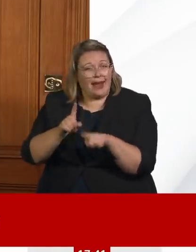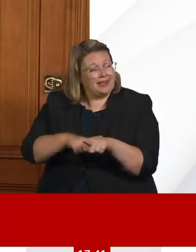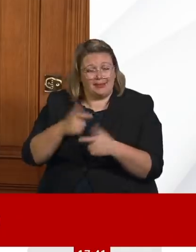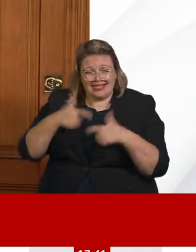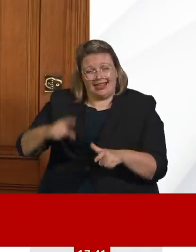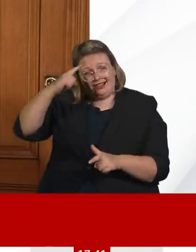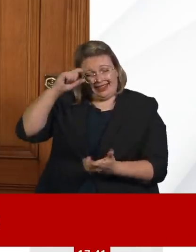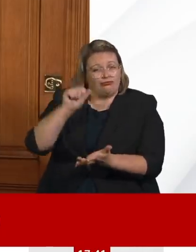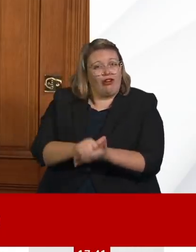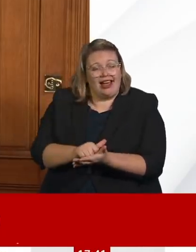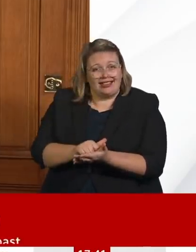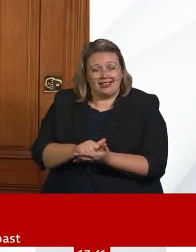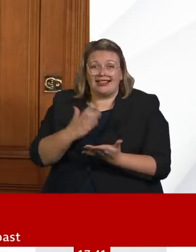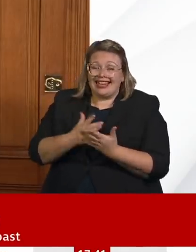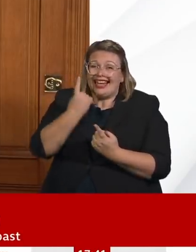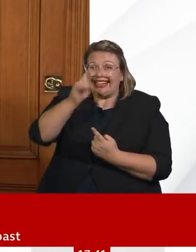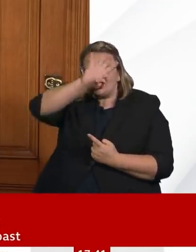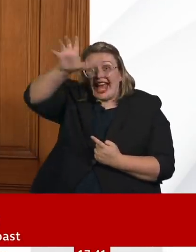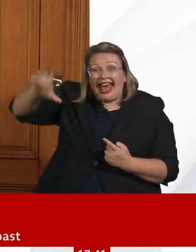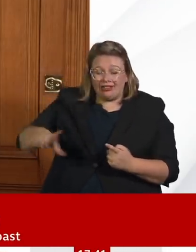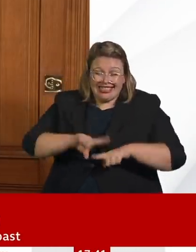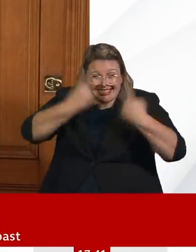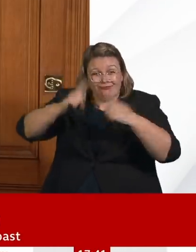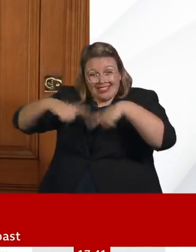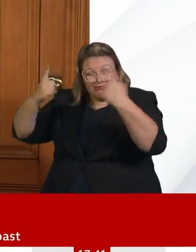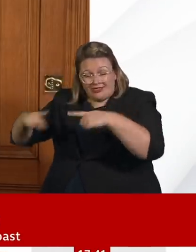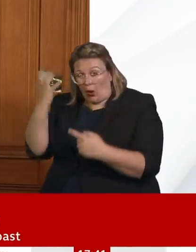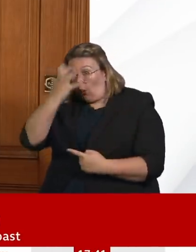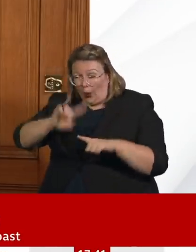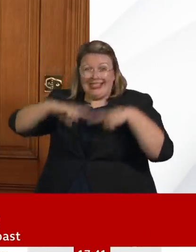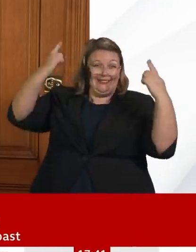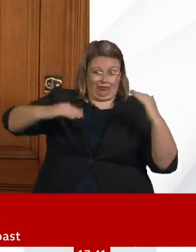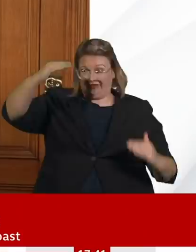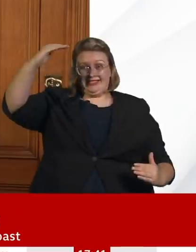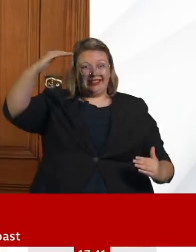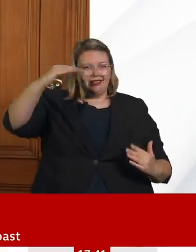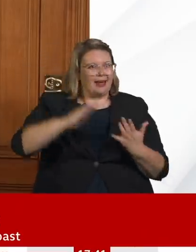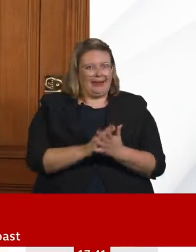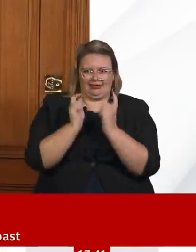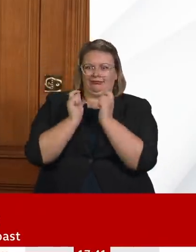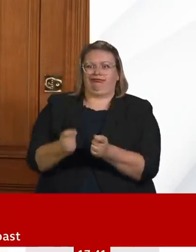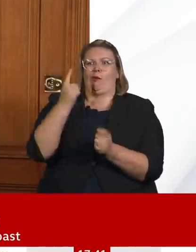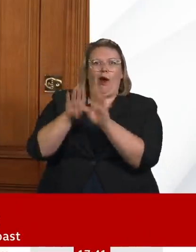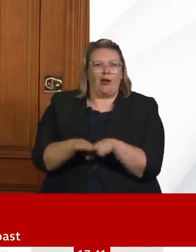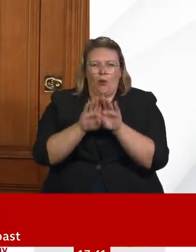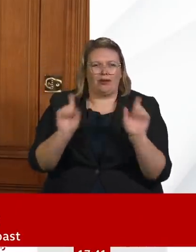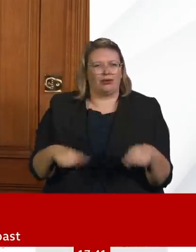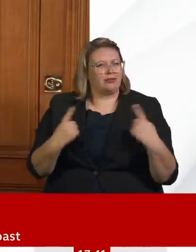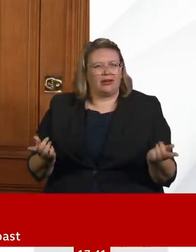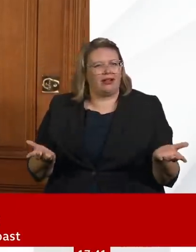the epidemiology is so varied across England that I think it would be very difficult to justify for some